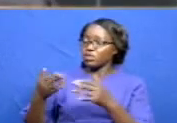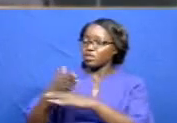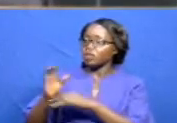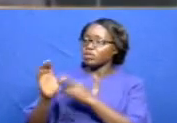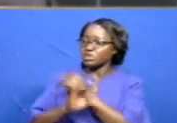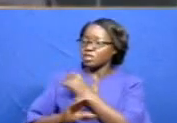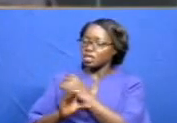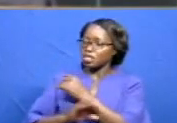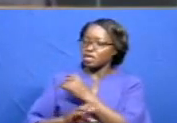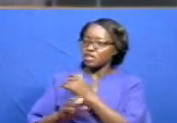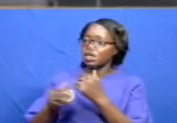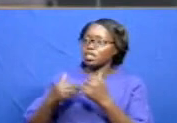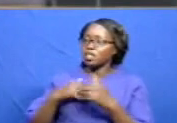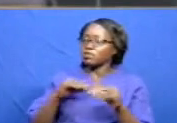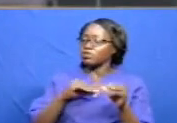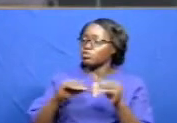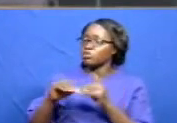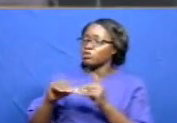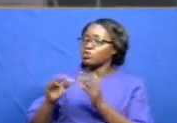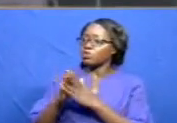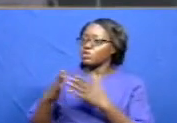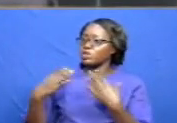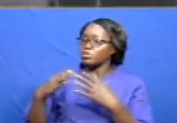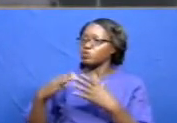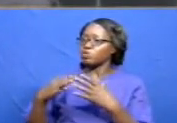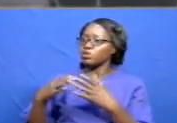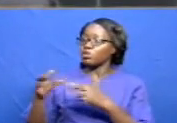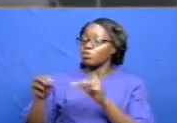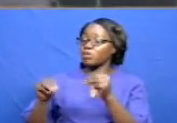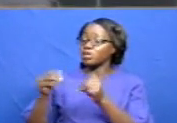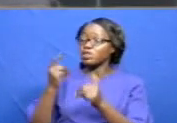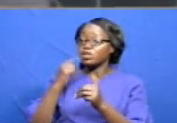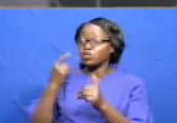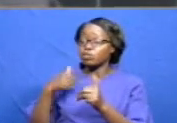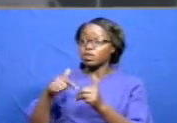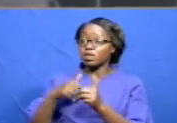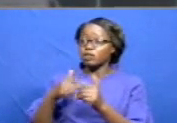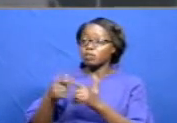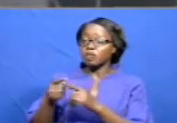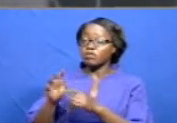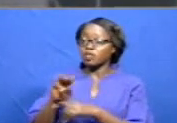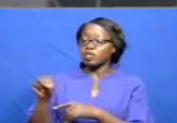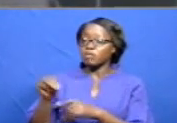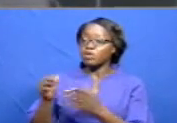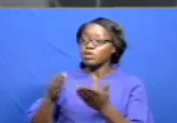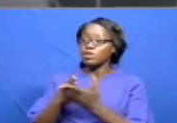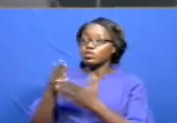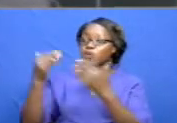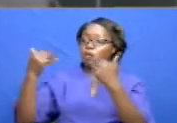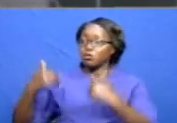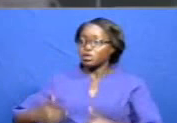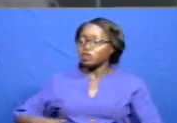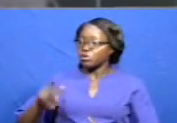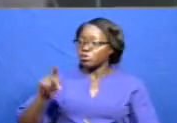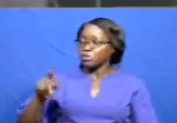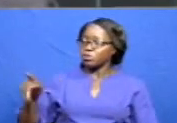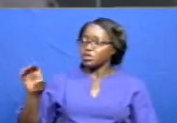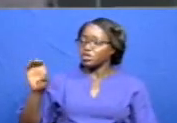have to move around with people who man our shops, right? But for them, we have ensured personal